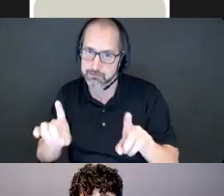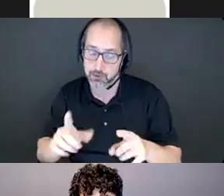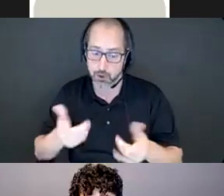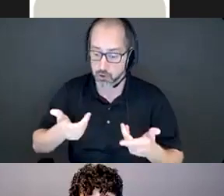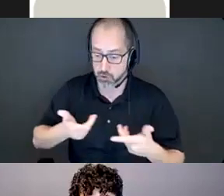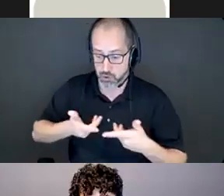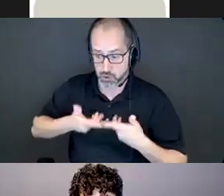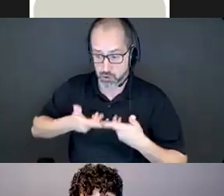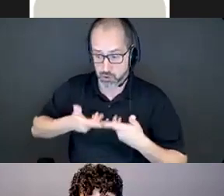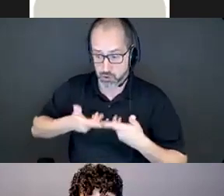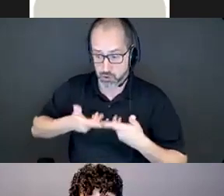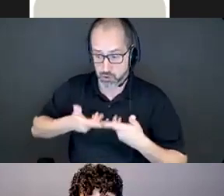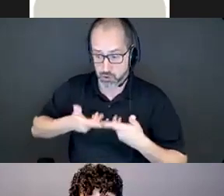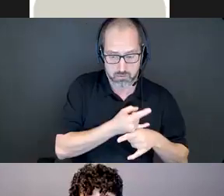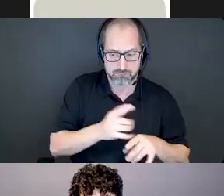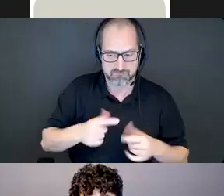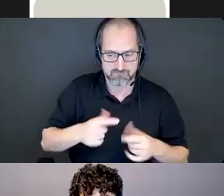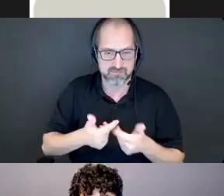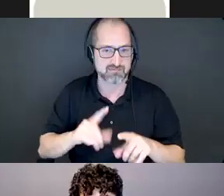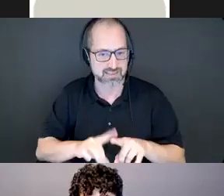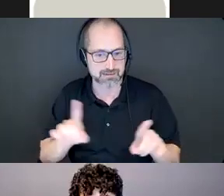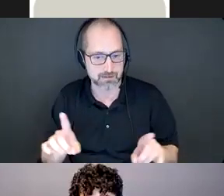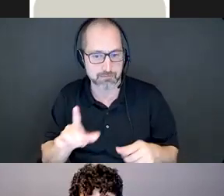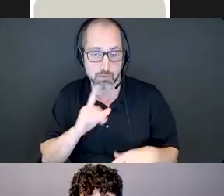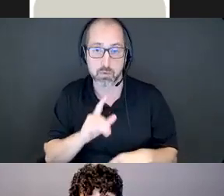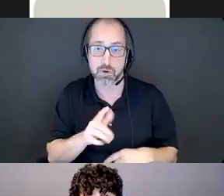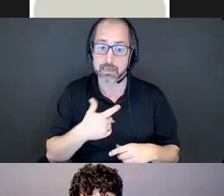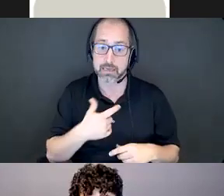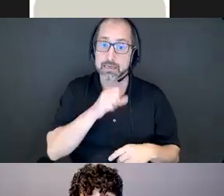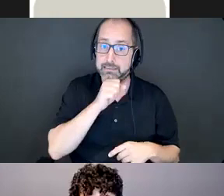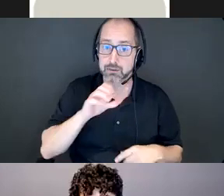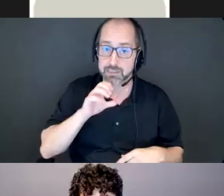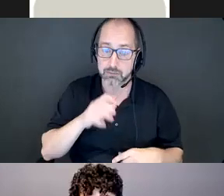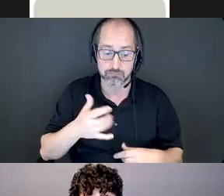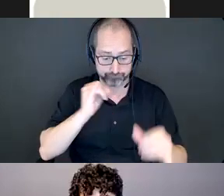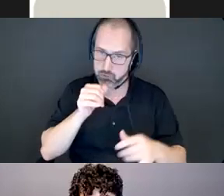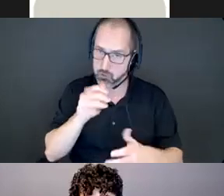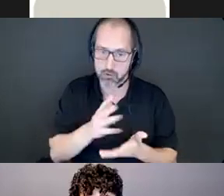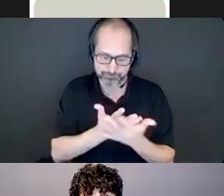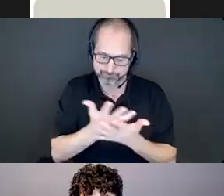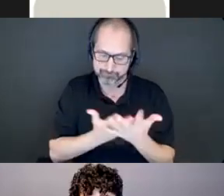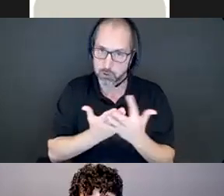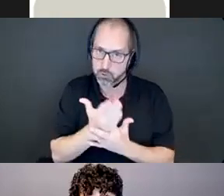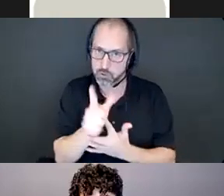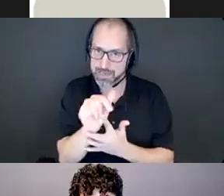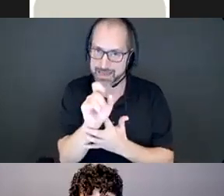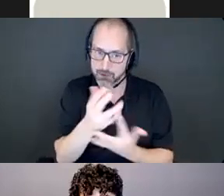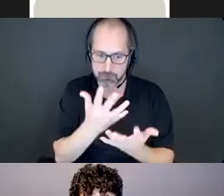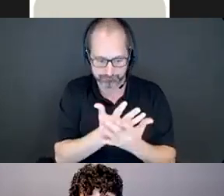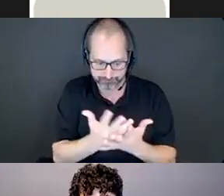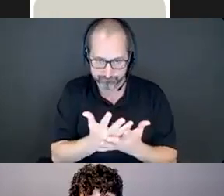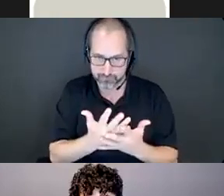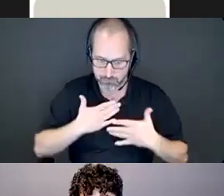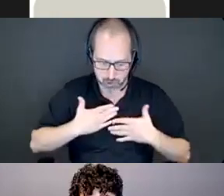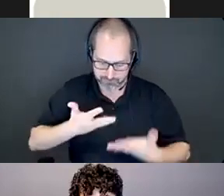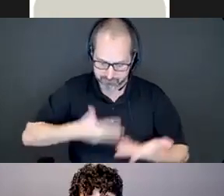goes by the liver, it goes to the rest of the body, including the brain. It can affect the part of the brain that